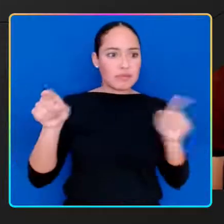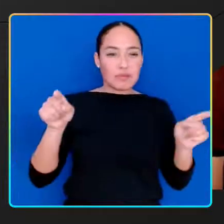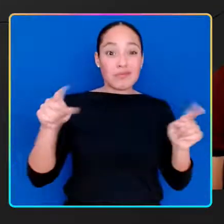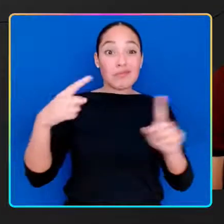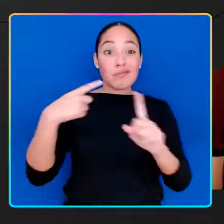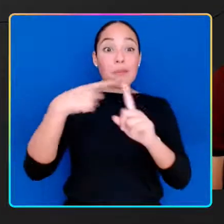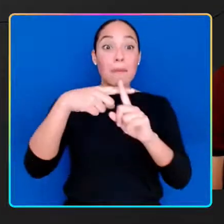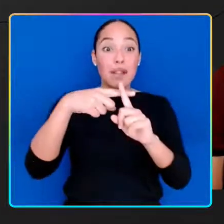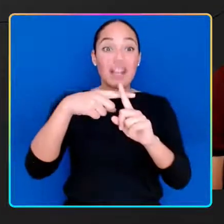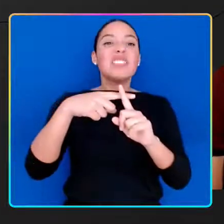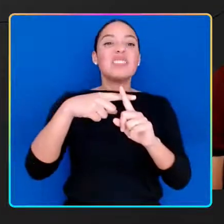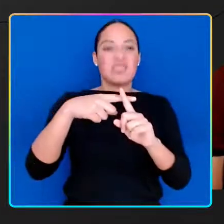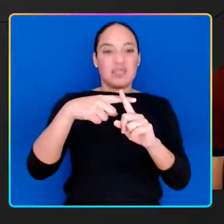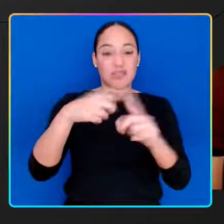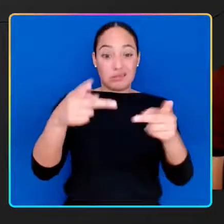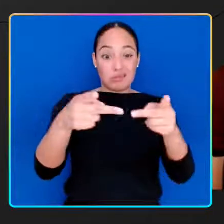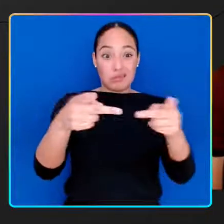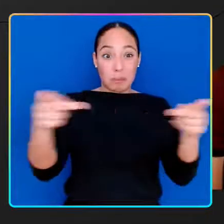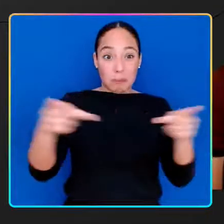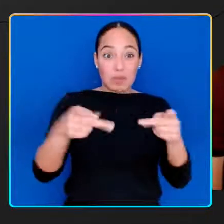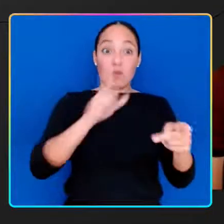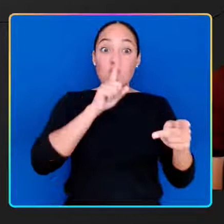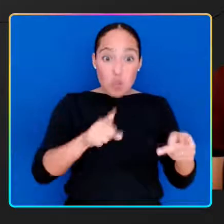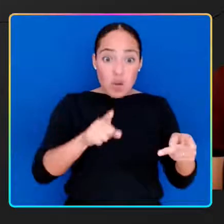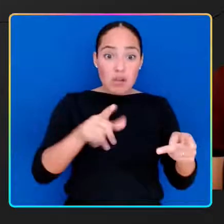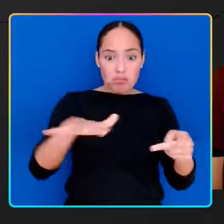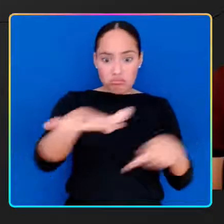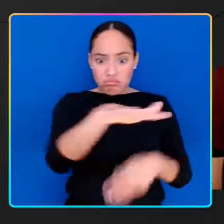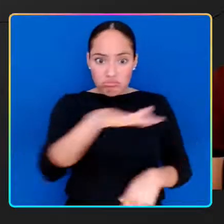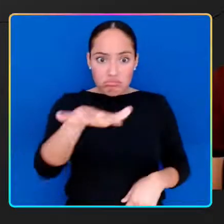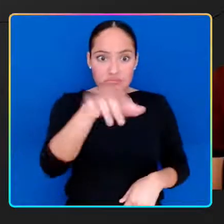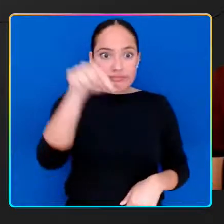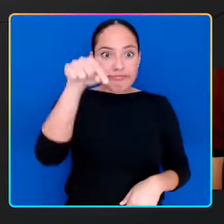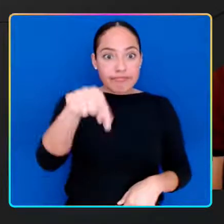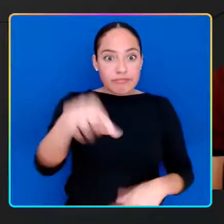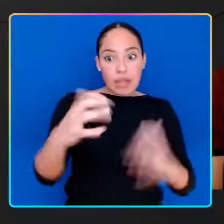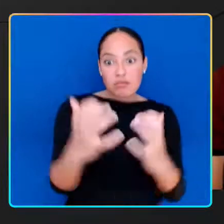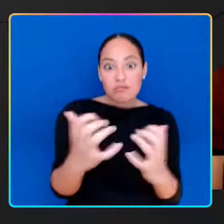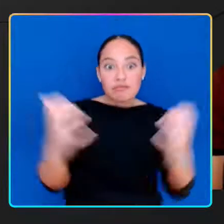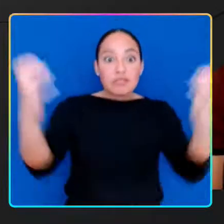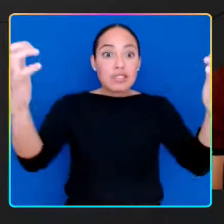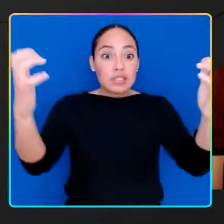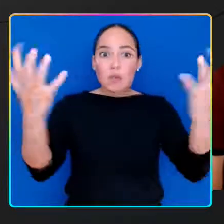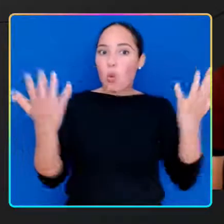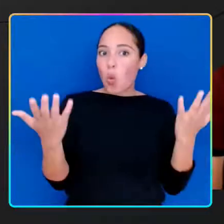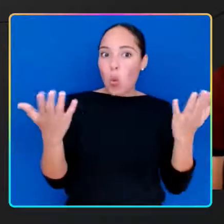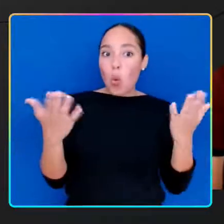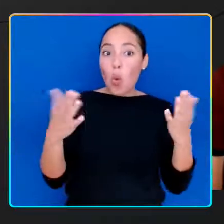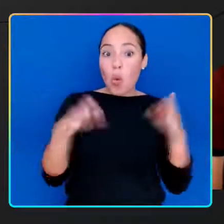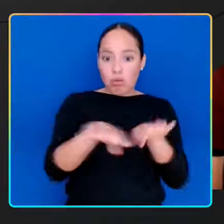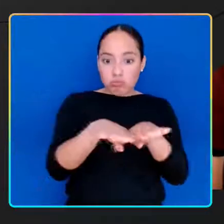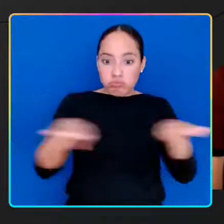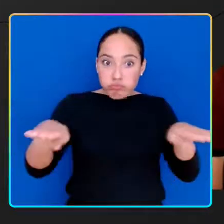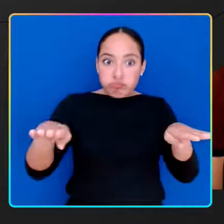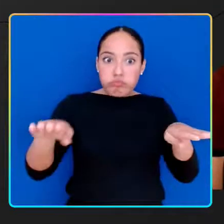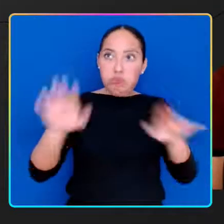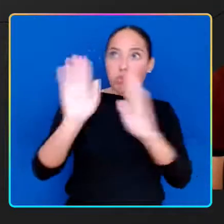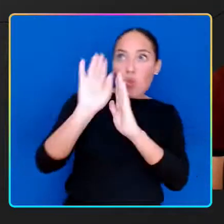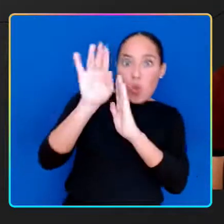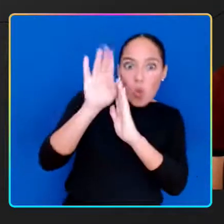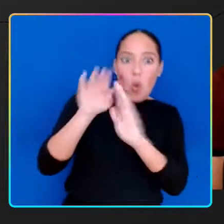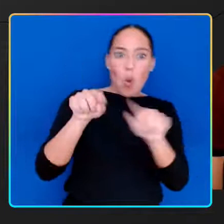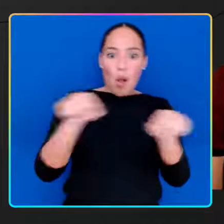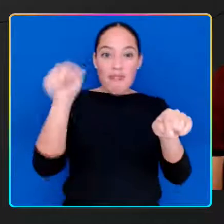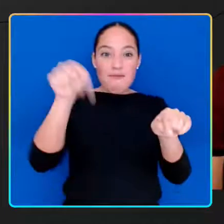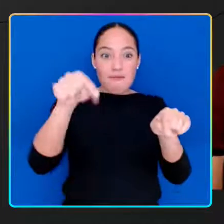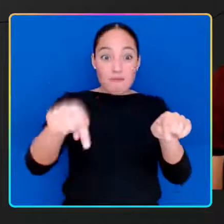a sort of blueprints on how to build such kind of services end to end. So we covered a lot of roles, from the data scientist to define the